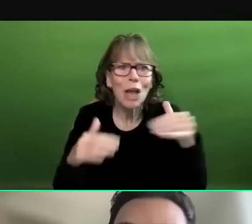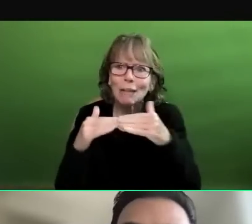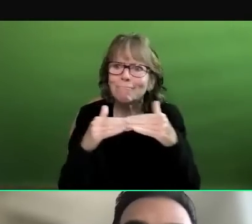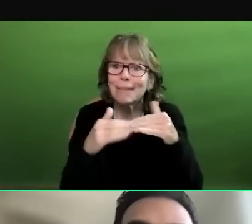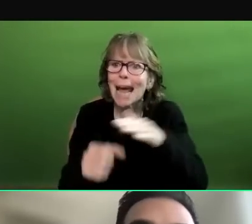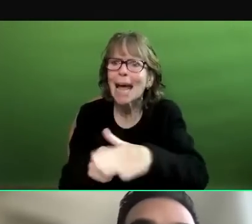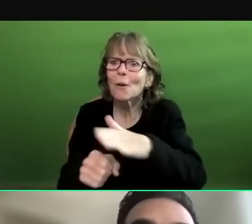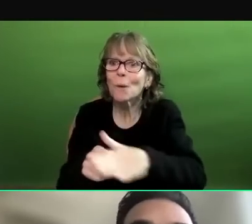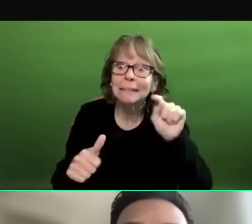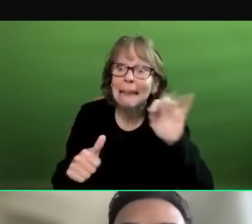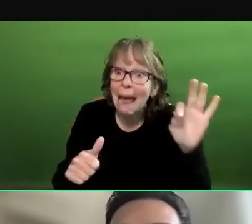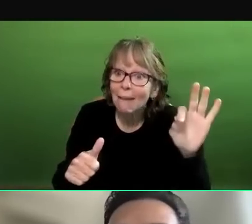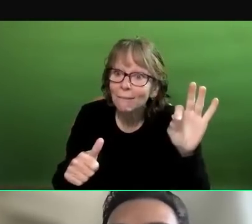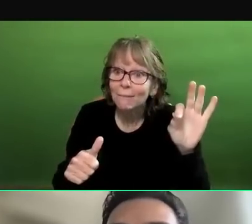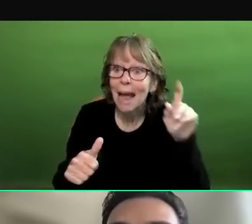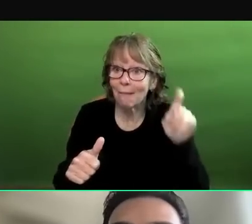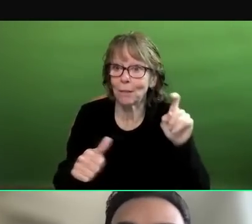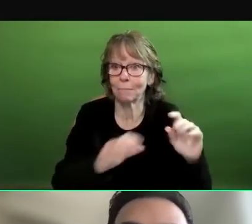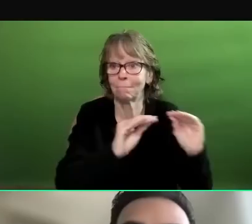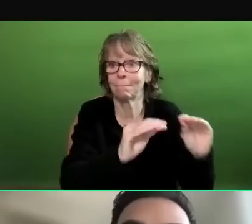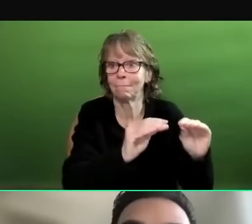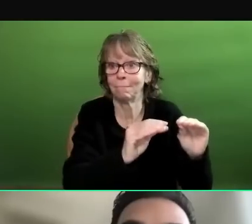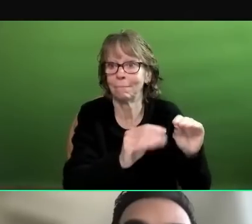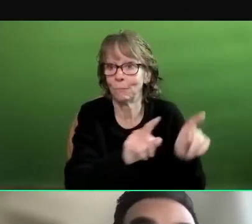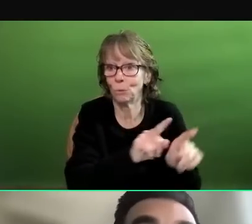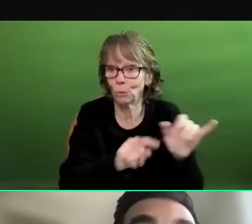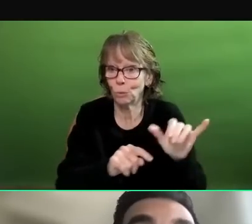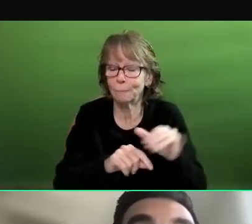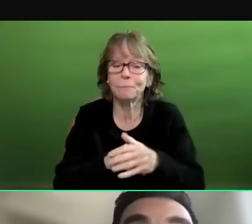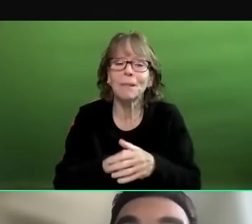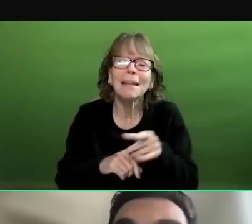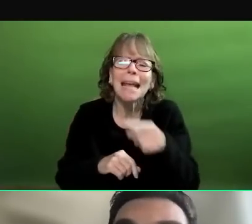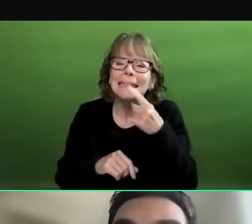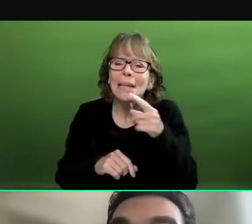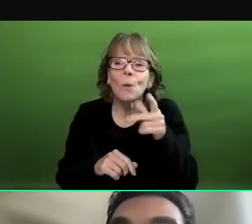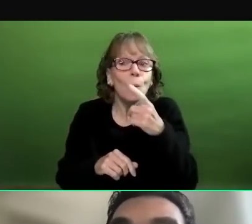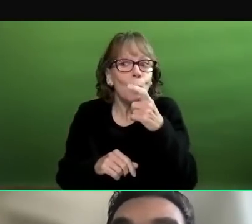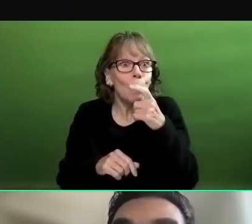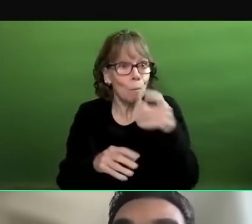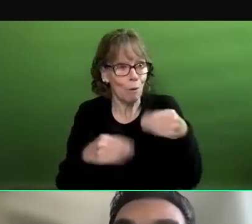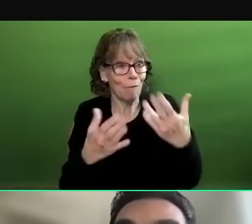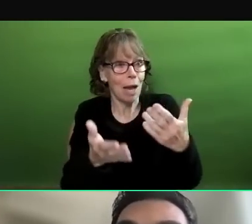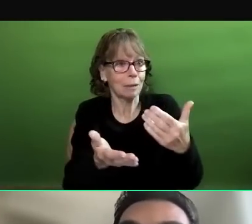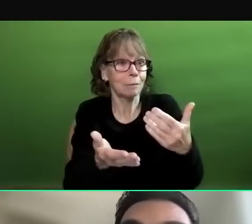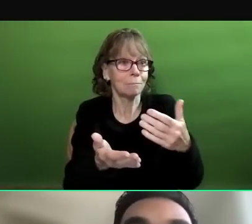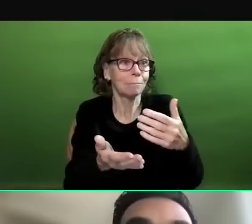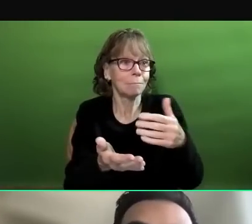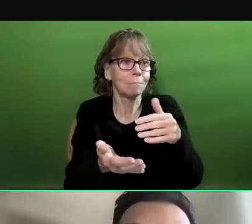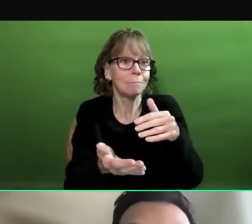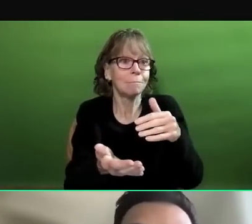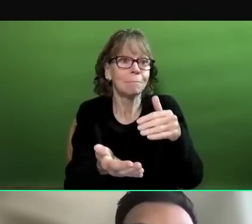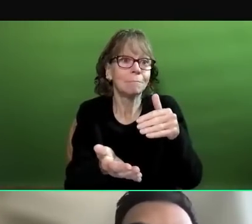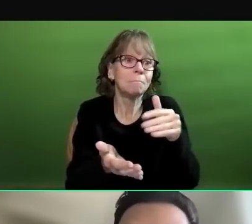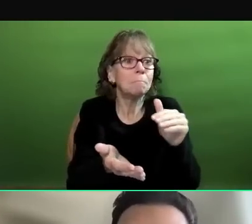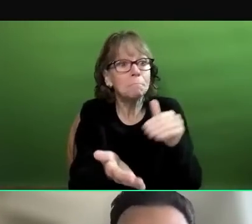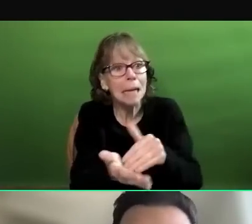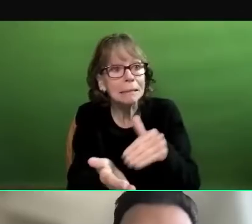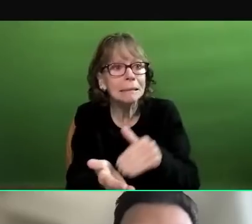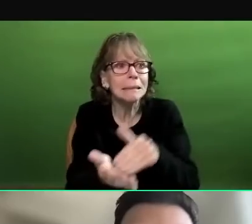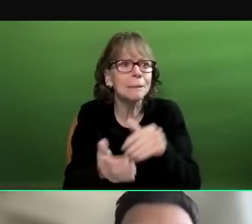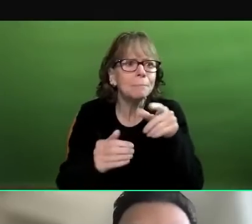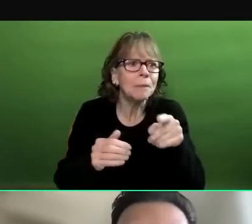of staff education. Individuals have reported that providers are not really sure about how to navigate one's